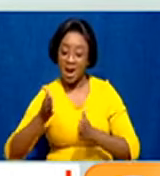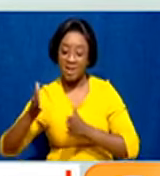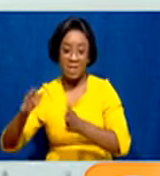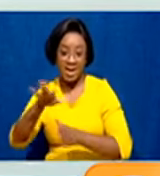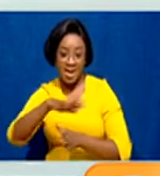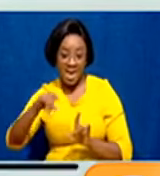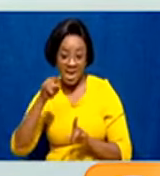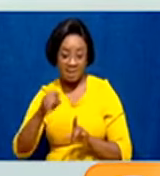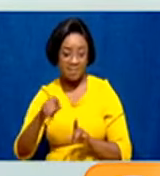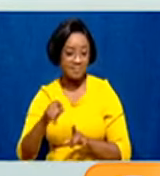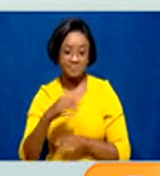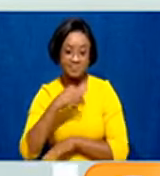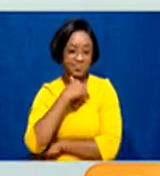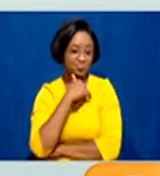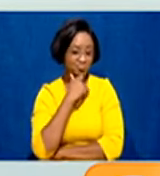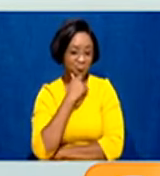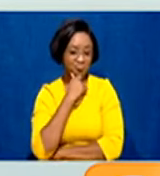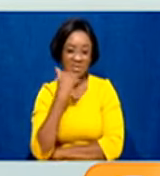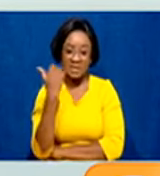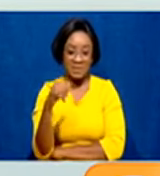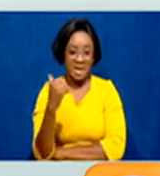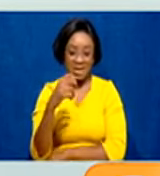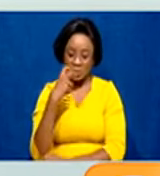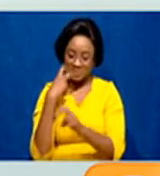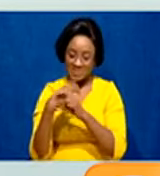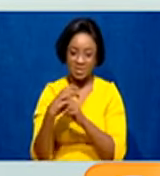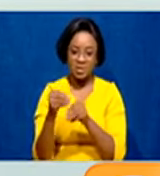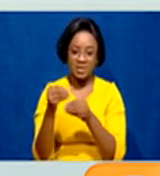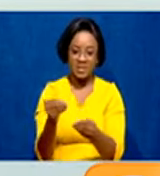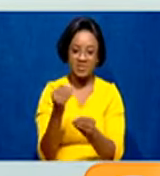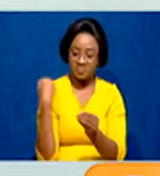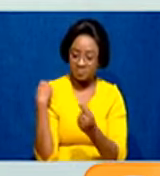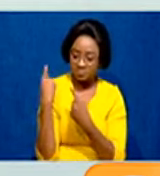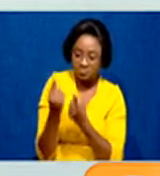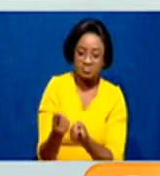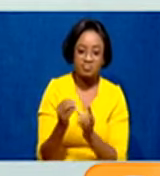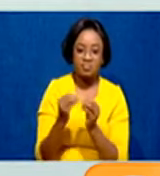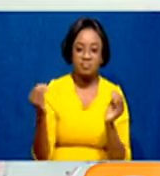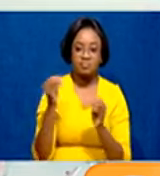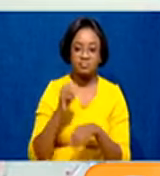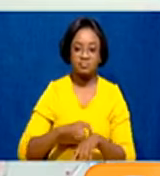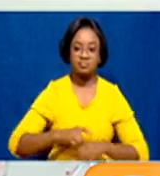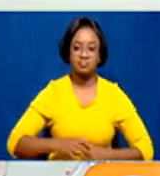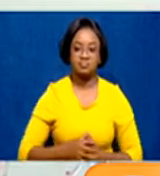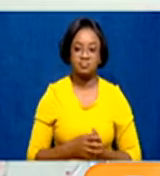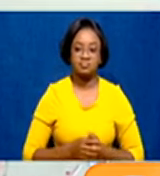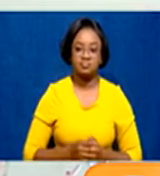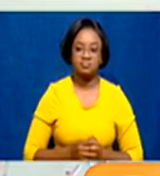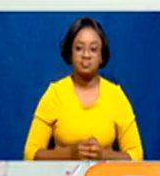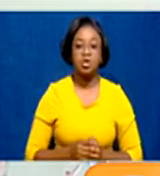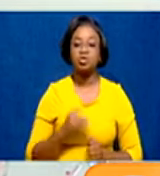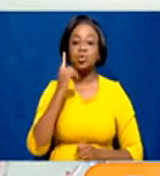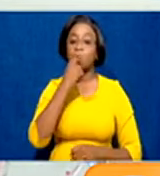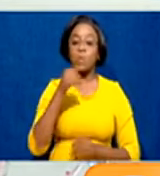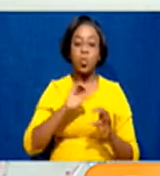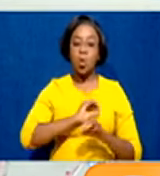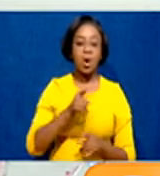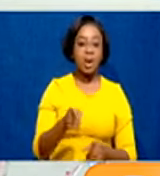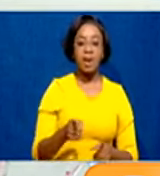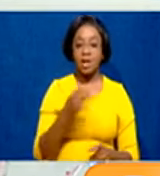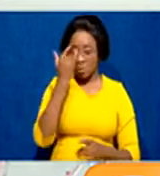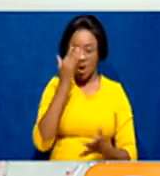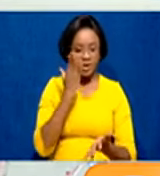been unallocated for decades, and they remain that way. Who is the owner? Because it is agreed that